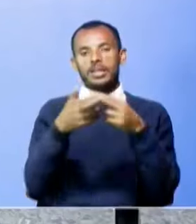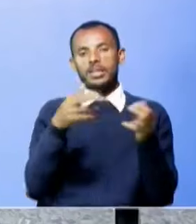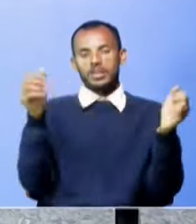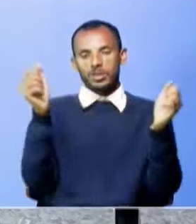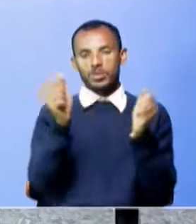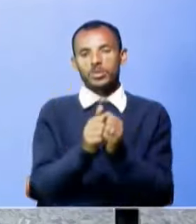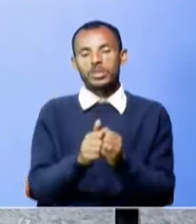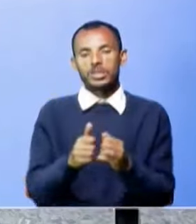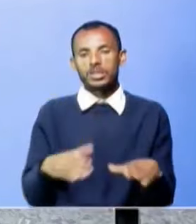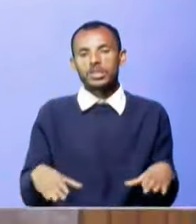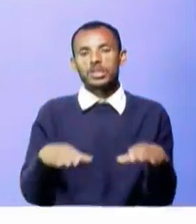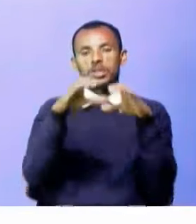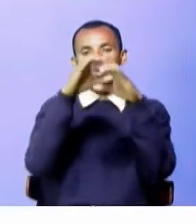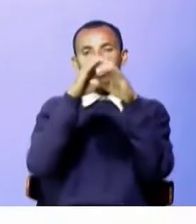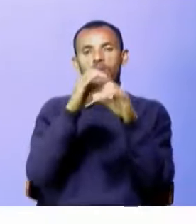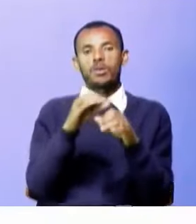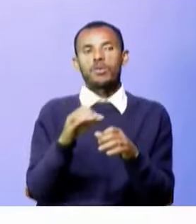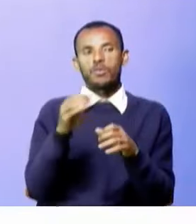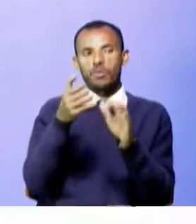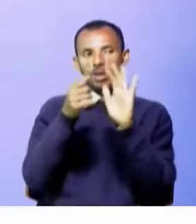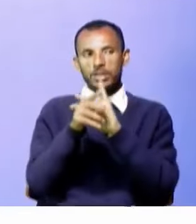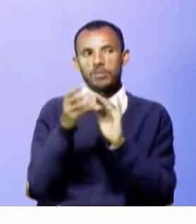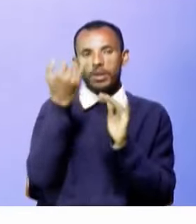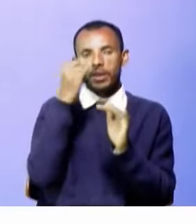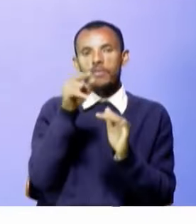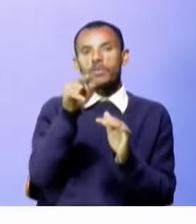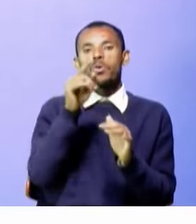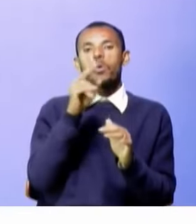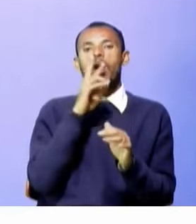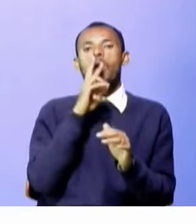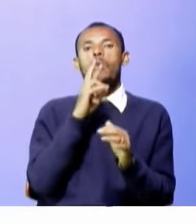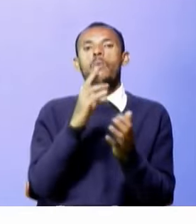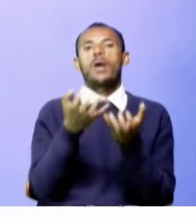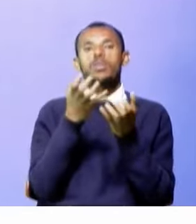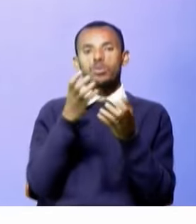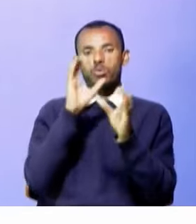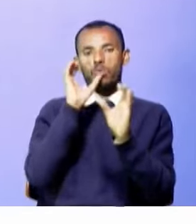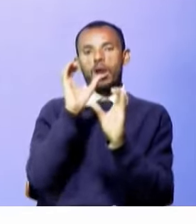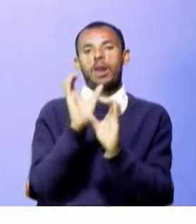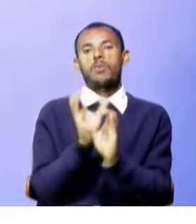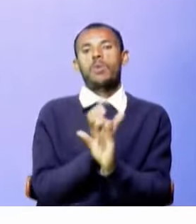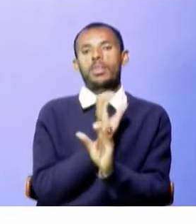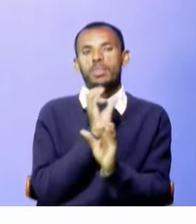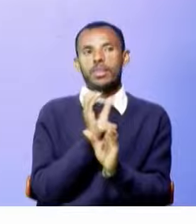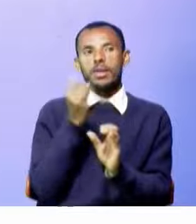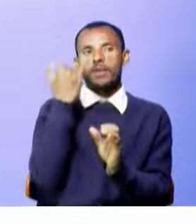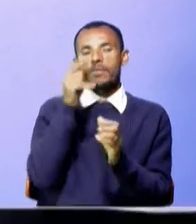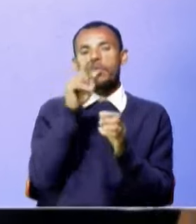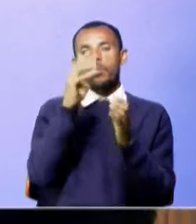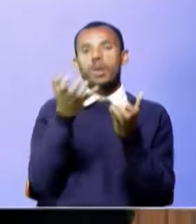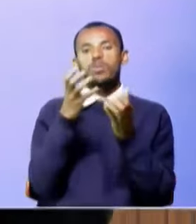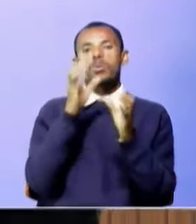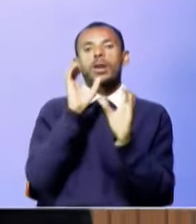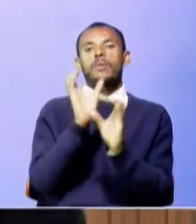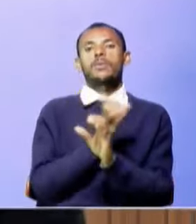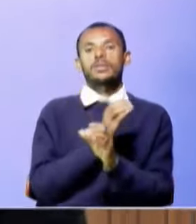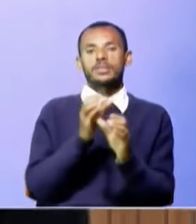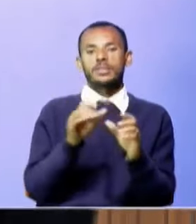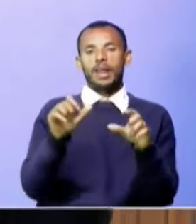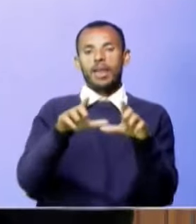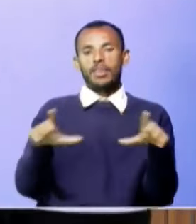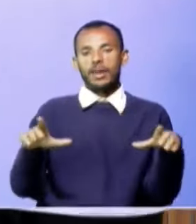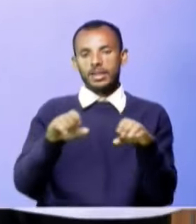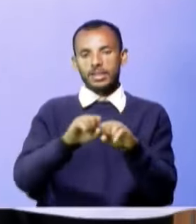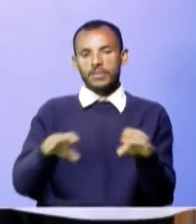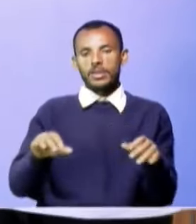For example, if you want to calculate if you want to calculate the lateral